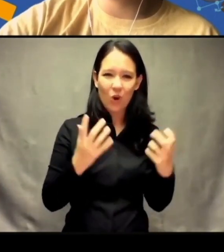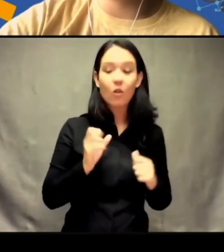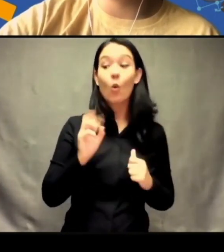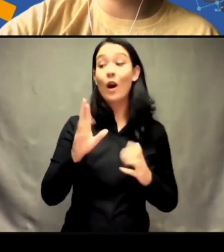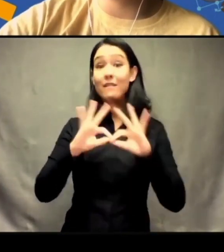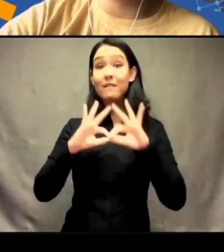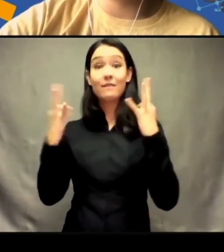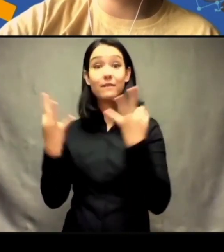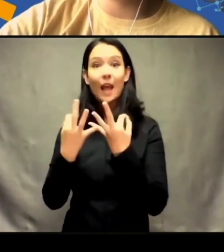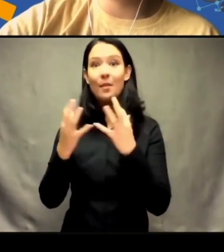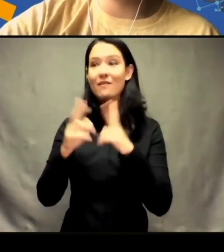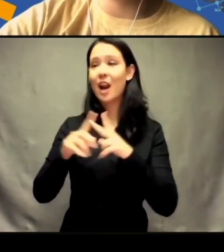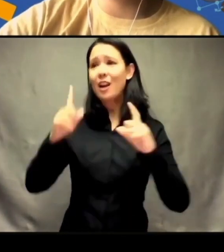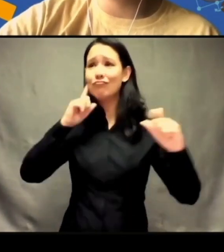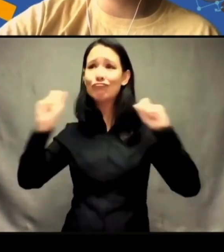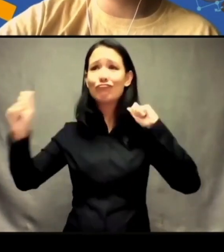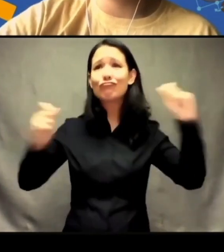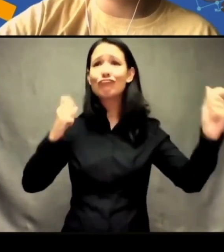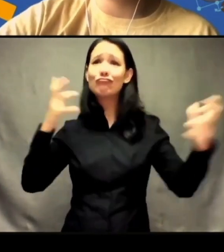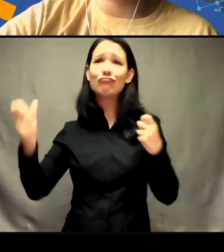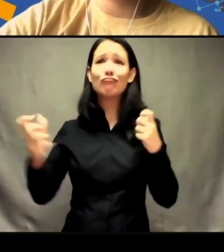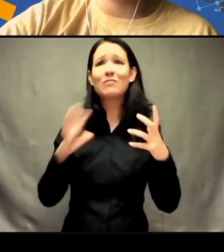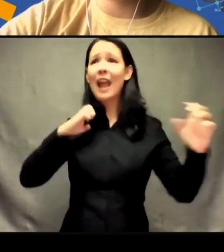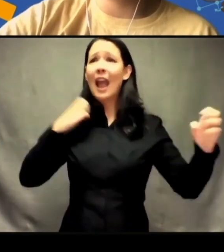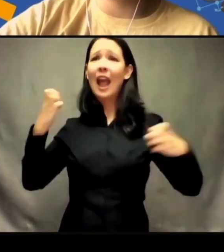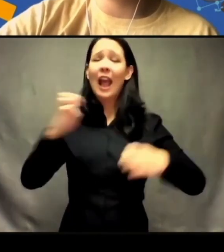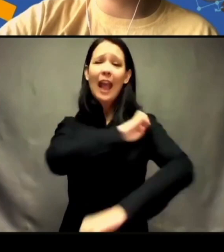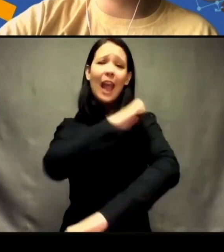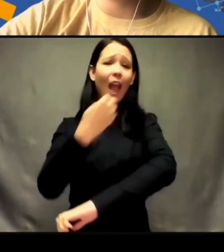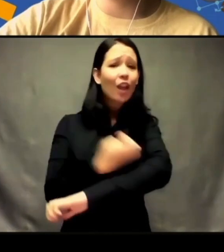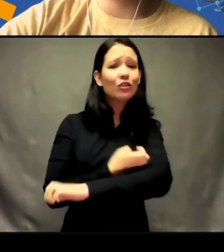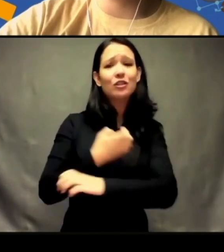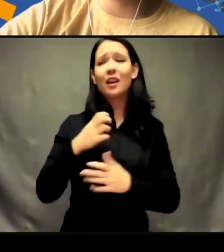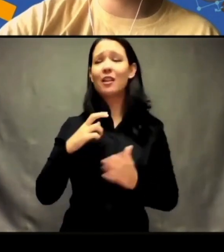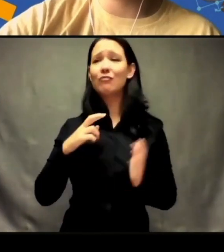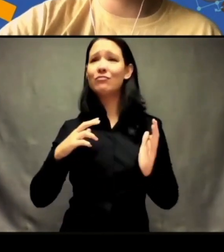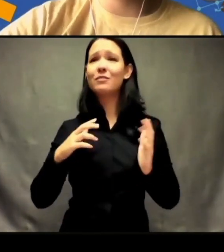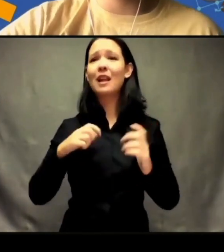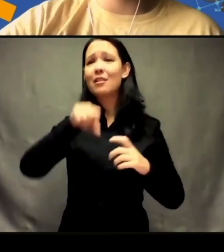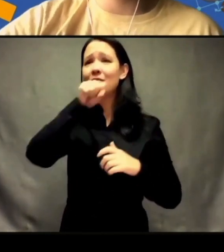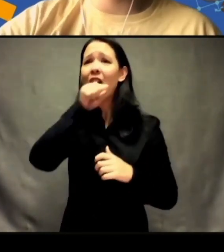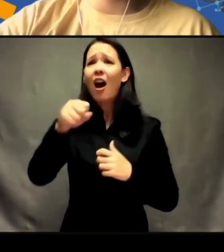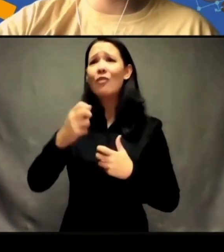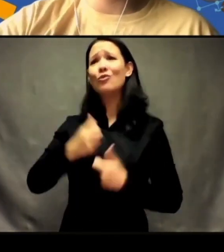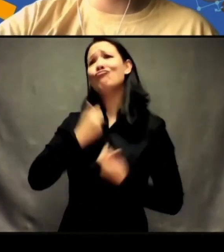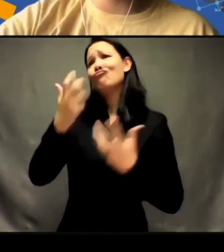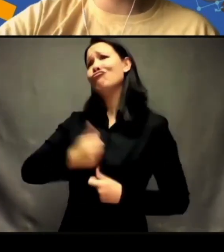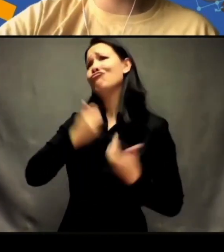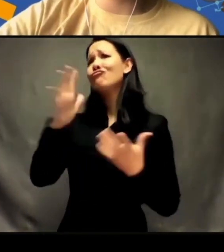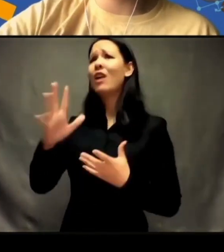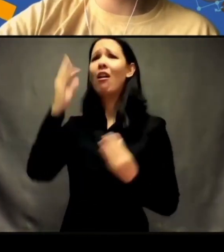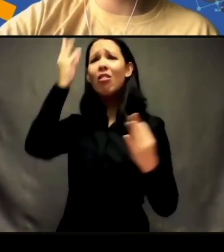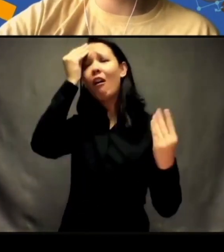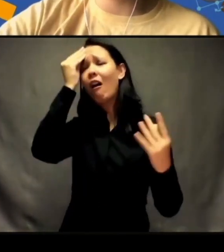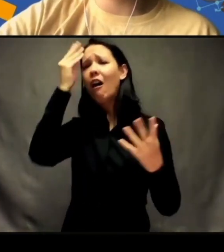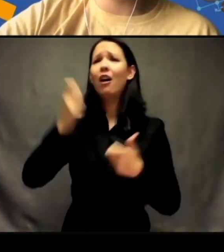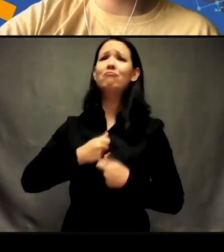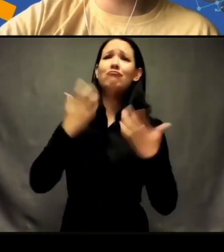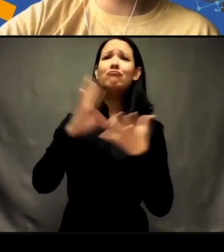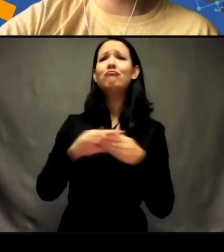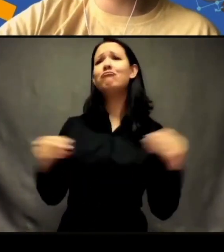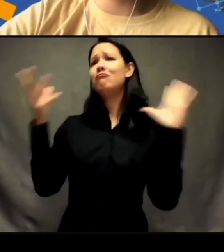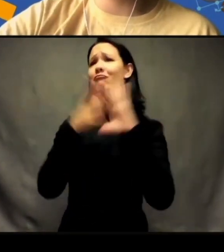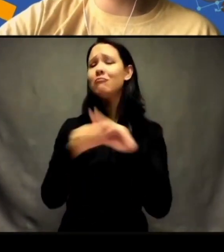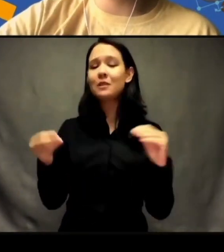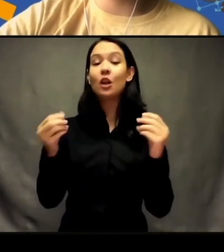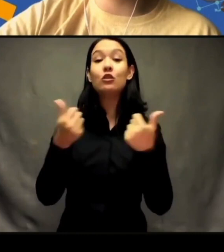very dynamic and energetic and love to share what they're thinking. And we try